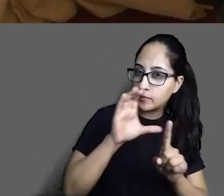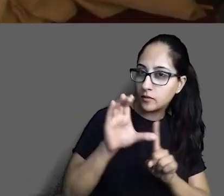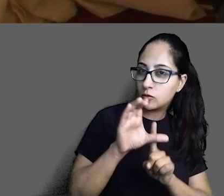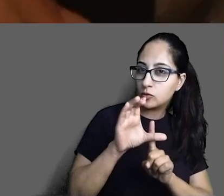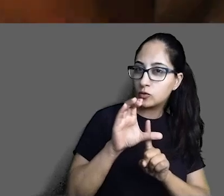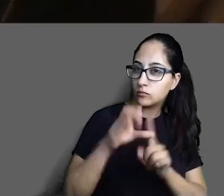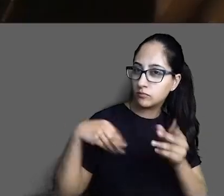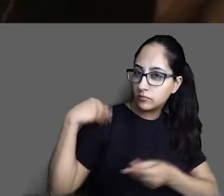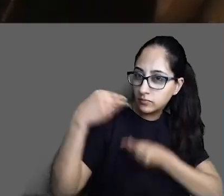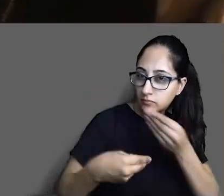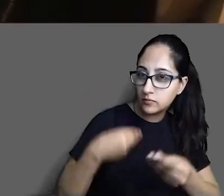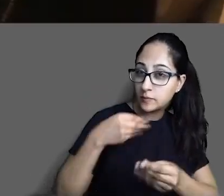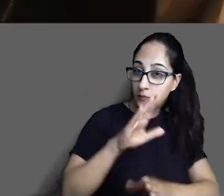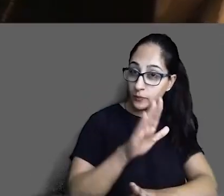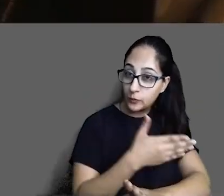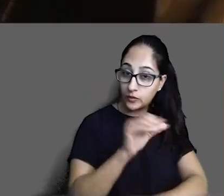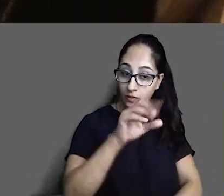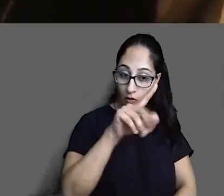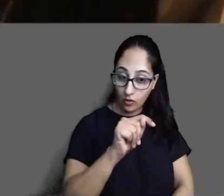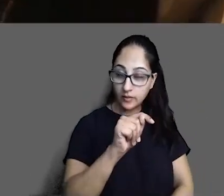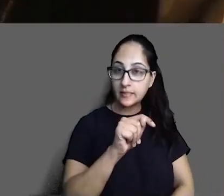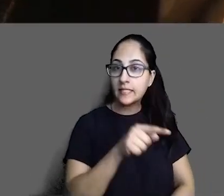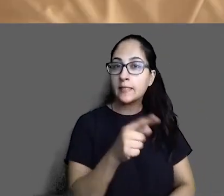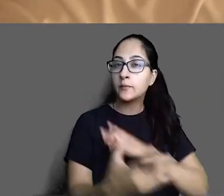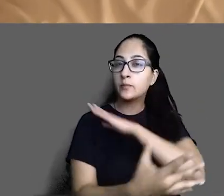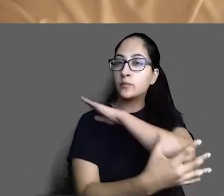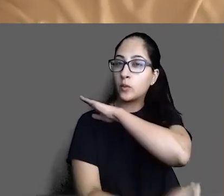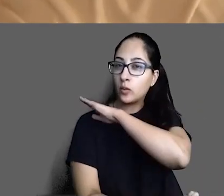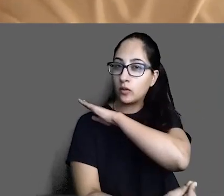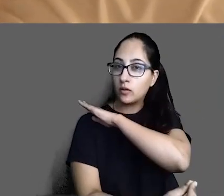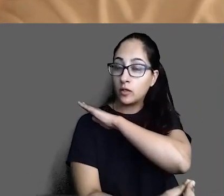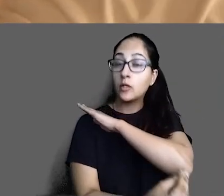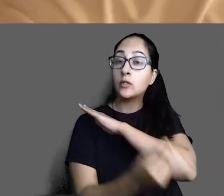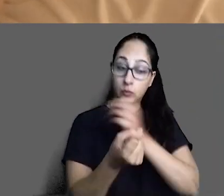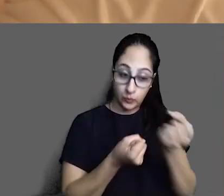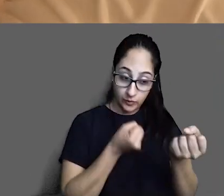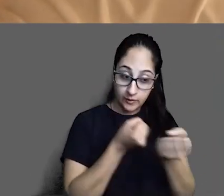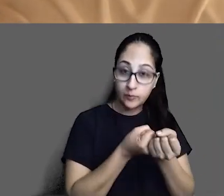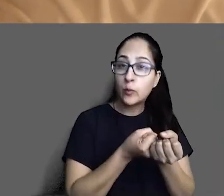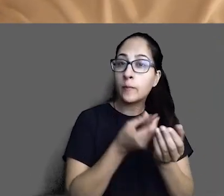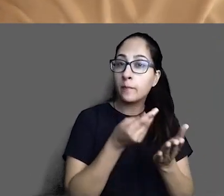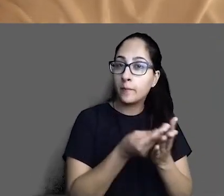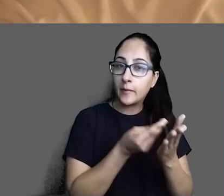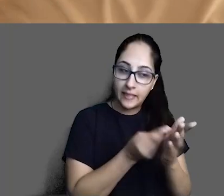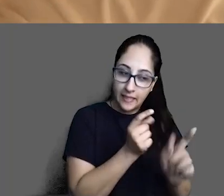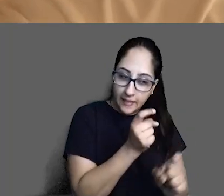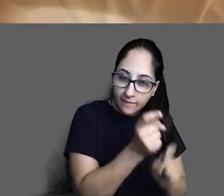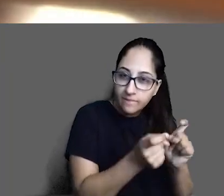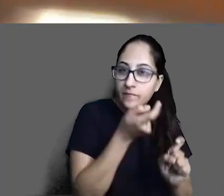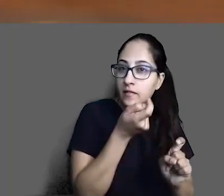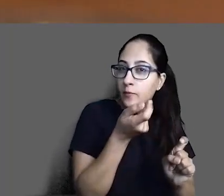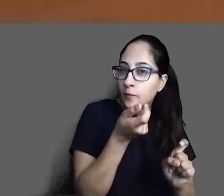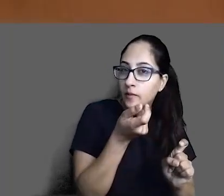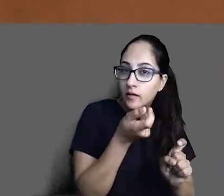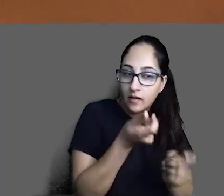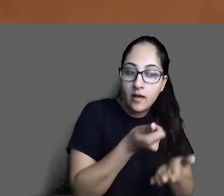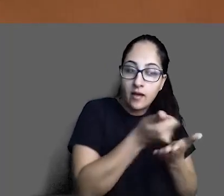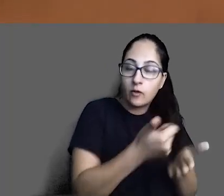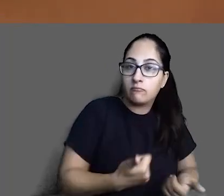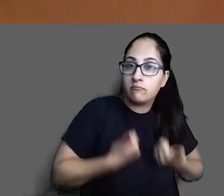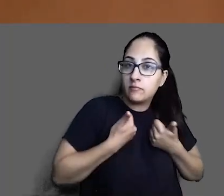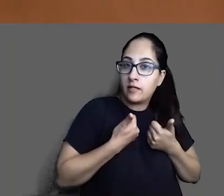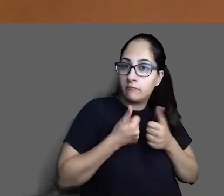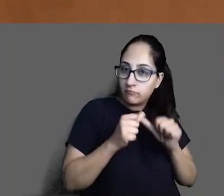kind of art form that became recognized and respected again, not only in their home countries, but also abroad, which meant creation